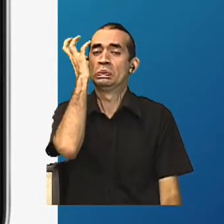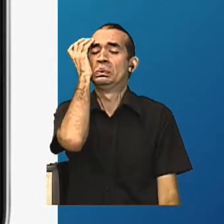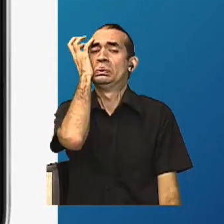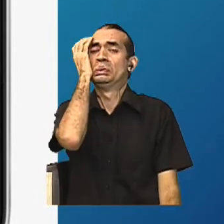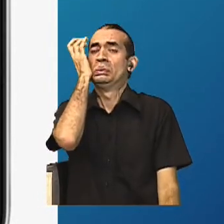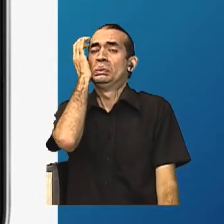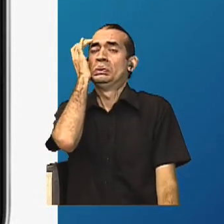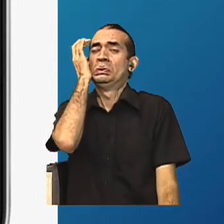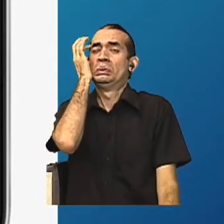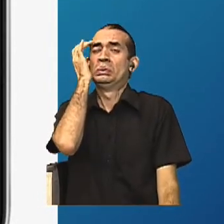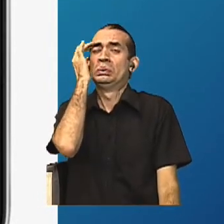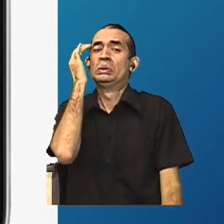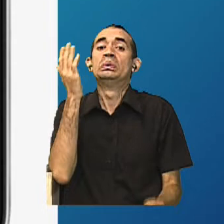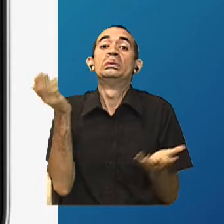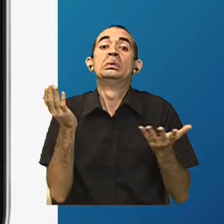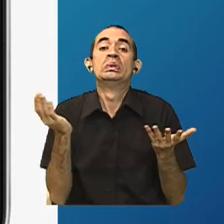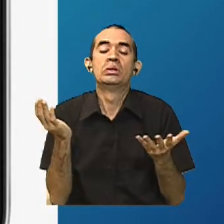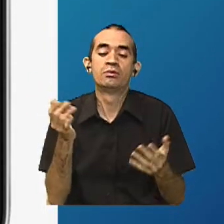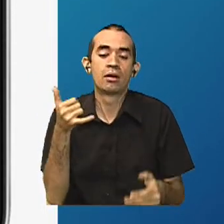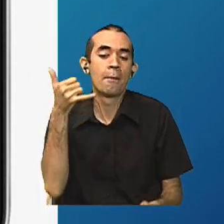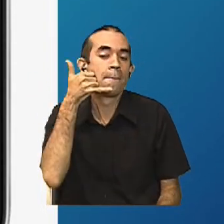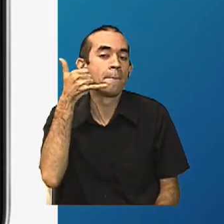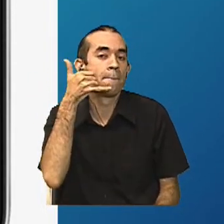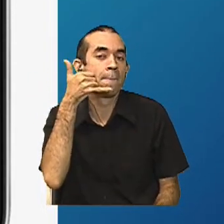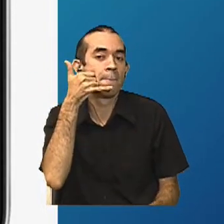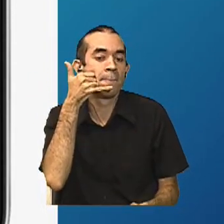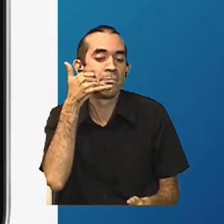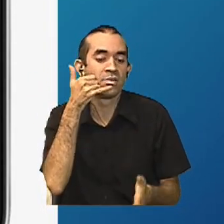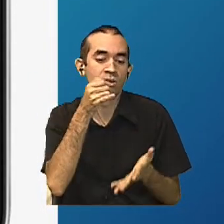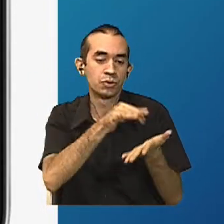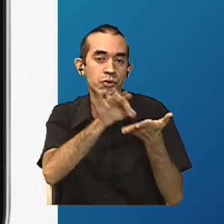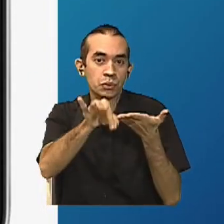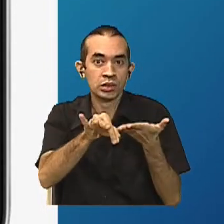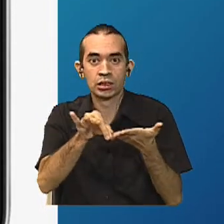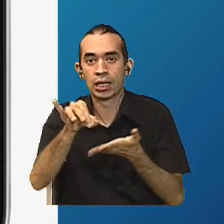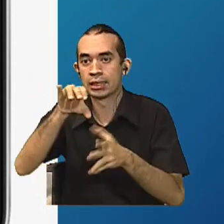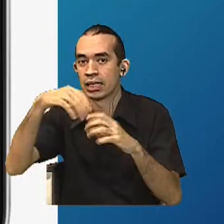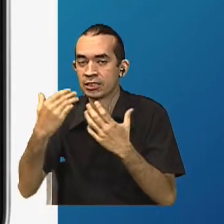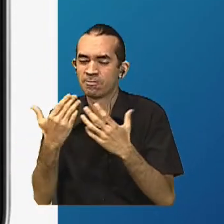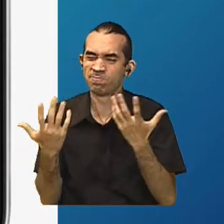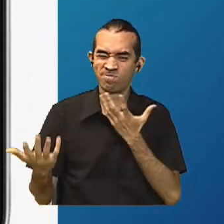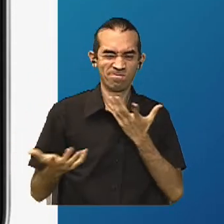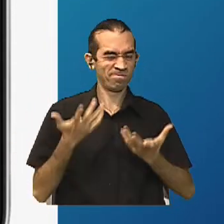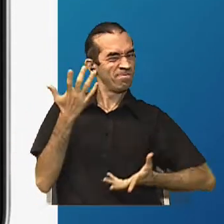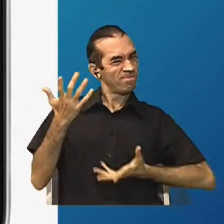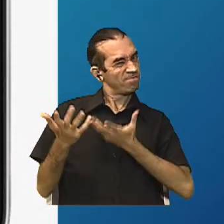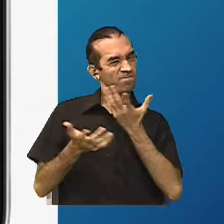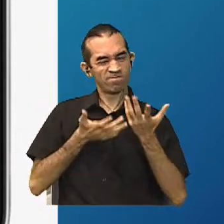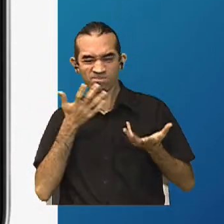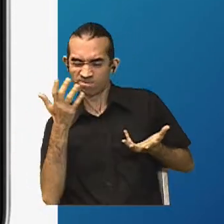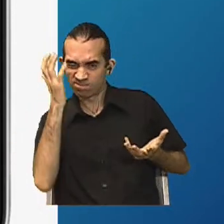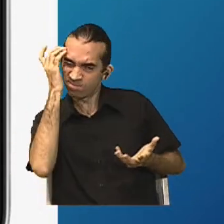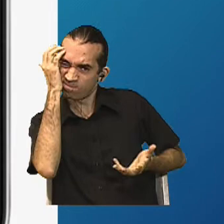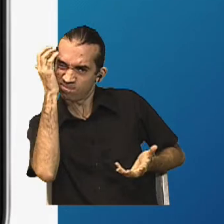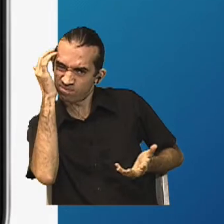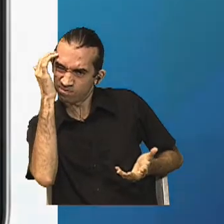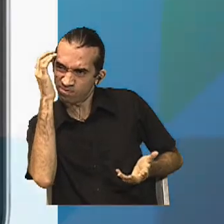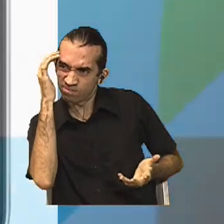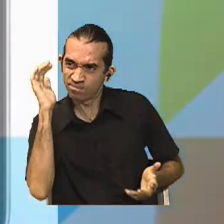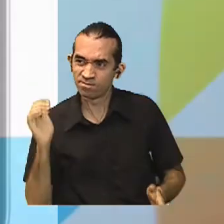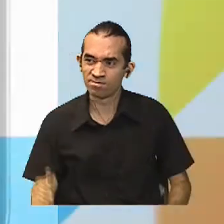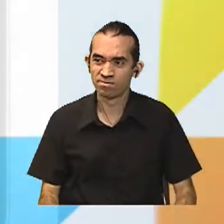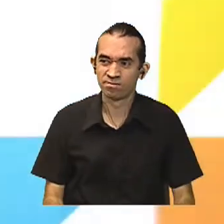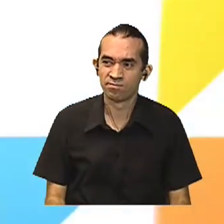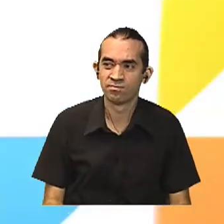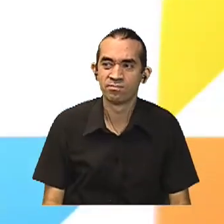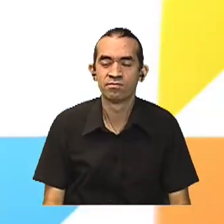about using their cell phones at school and in the classroom. Now, think of